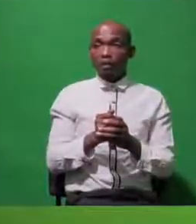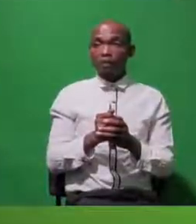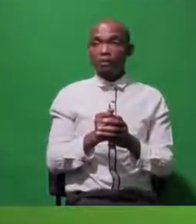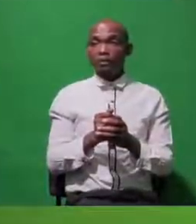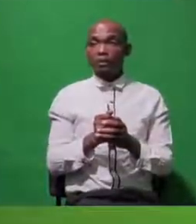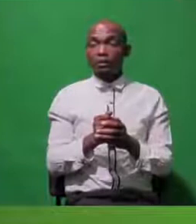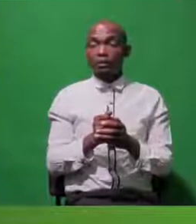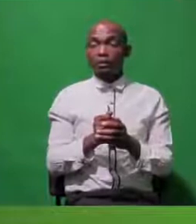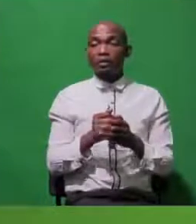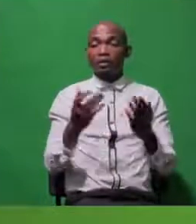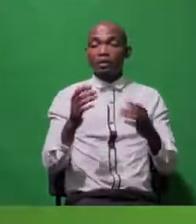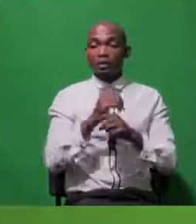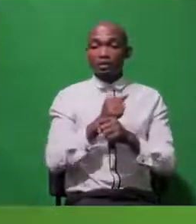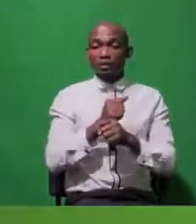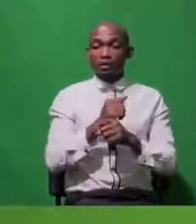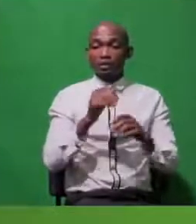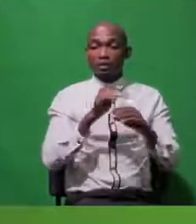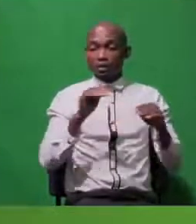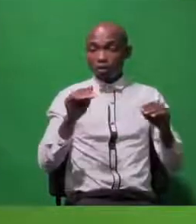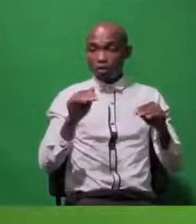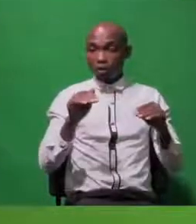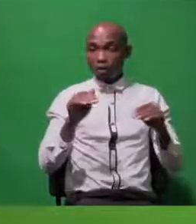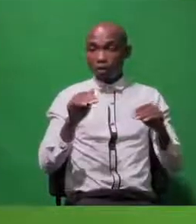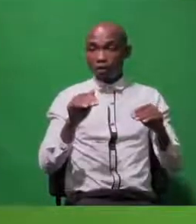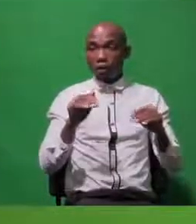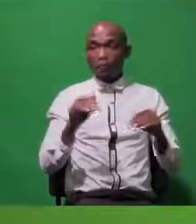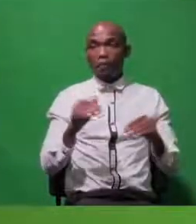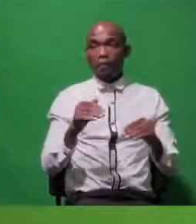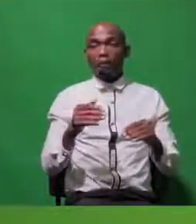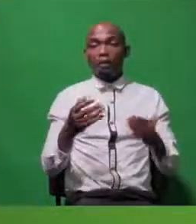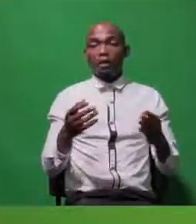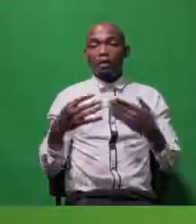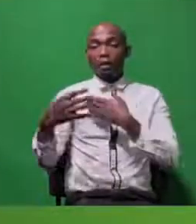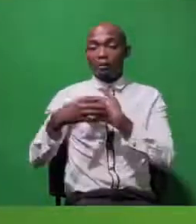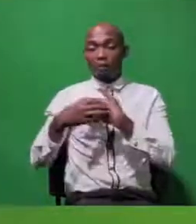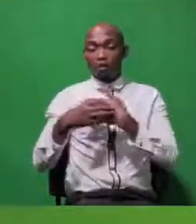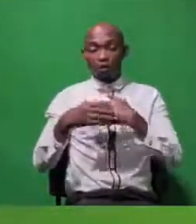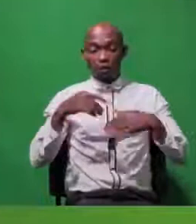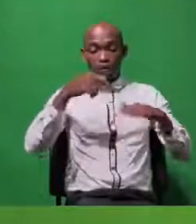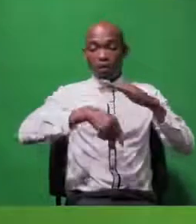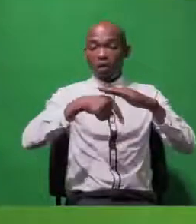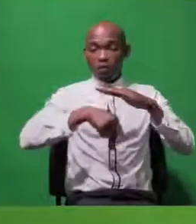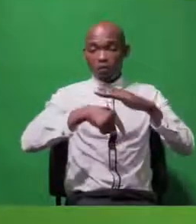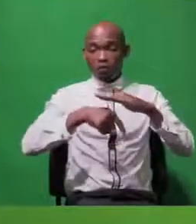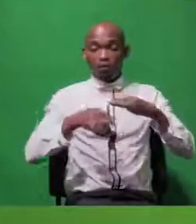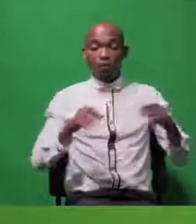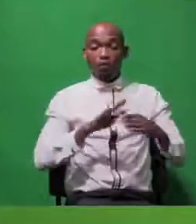using a horizontal line, and the image will be in this position. That is one.